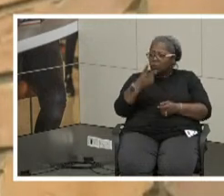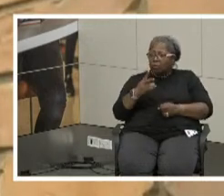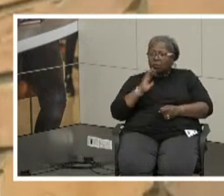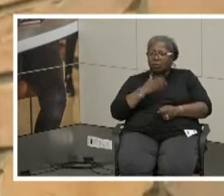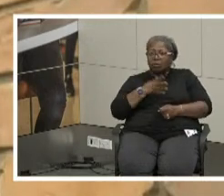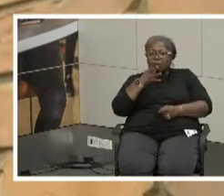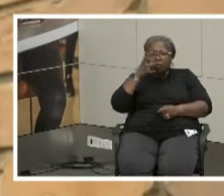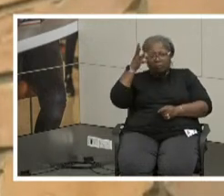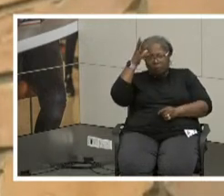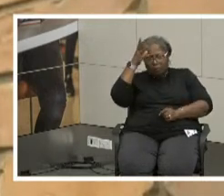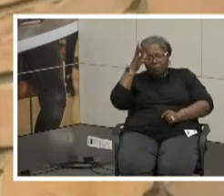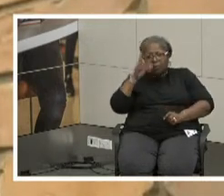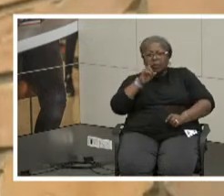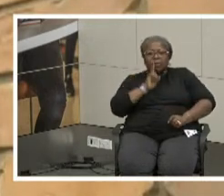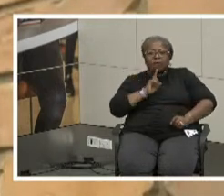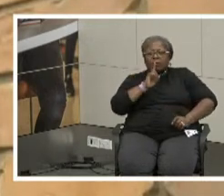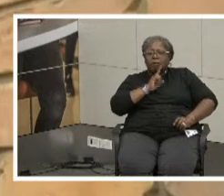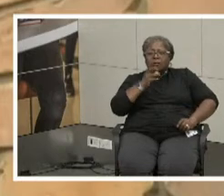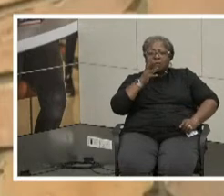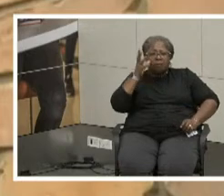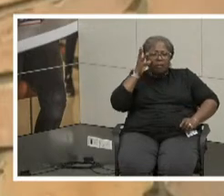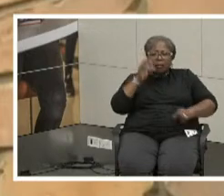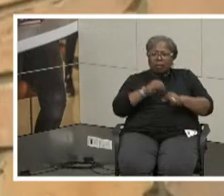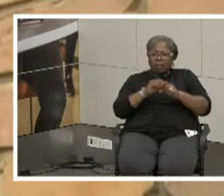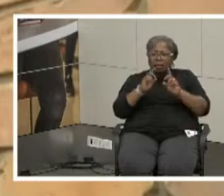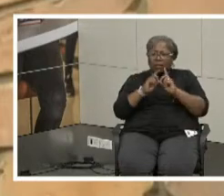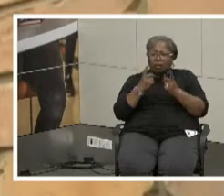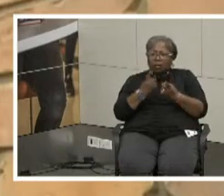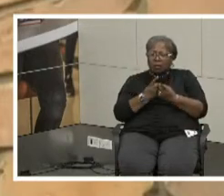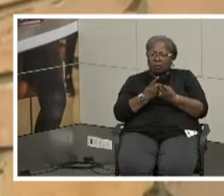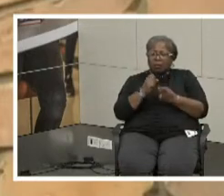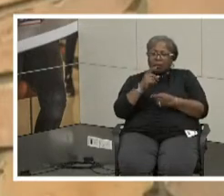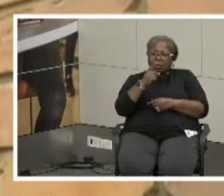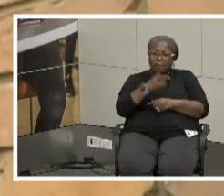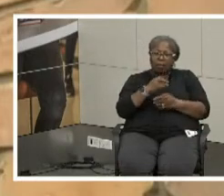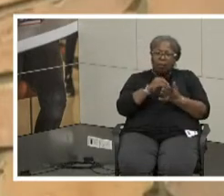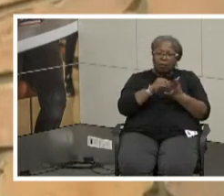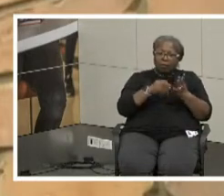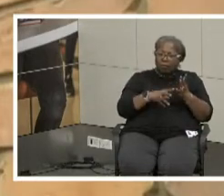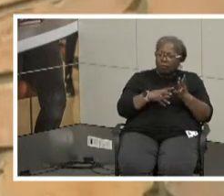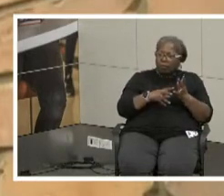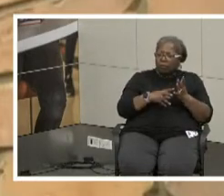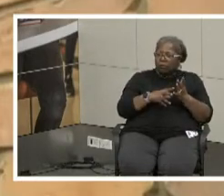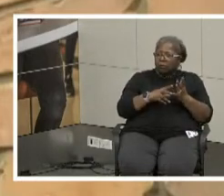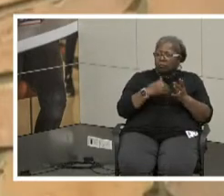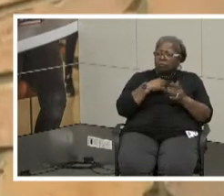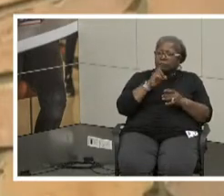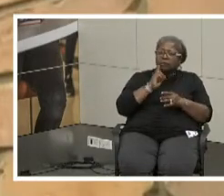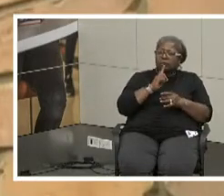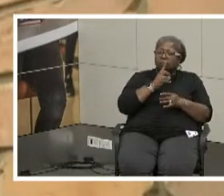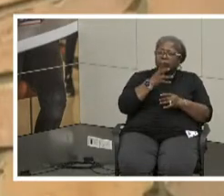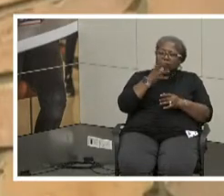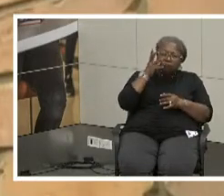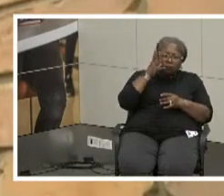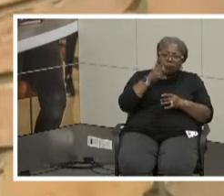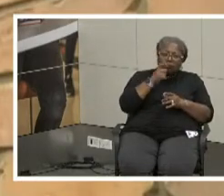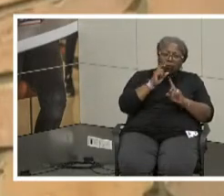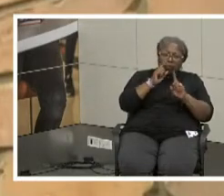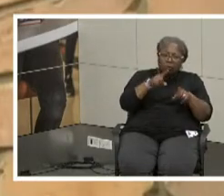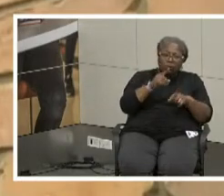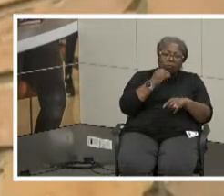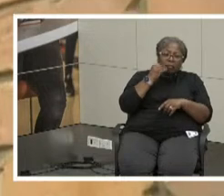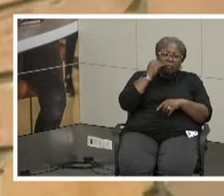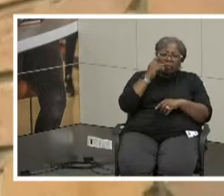are single single parents in the district so half of the students in the district have single parents that they go home